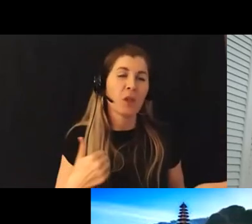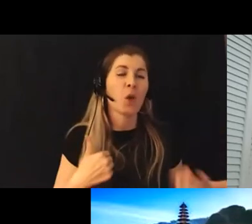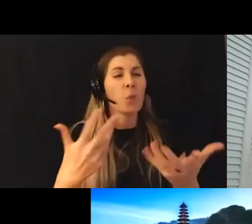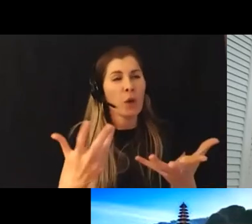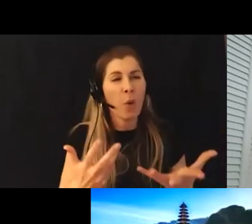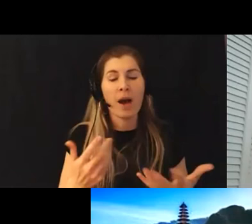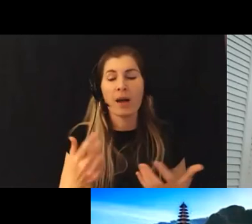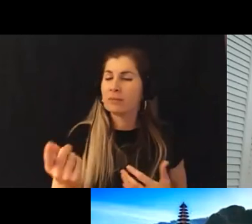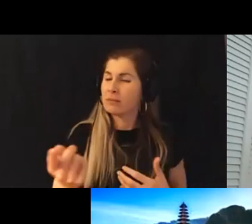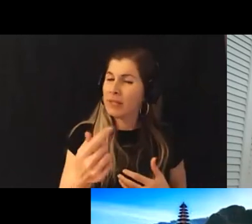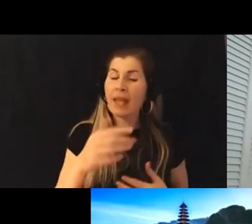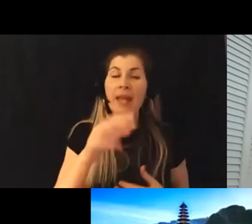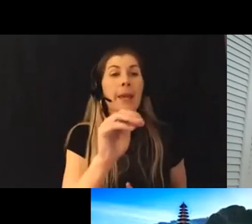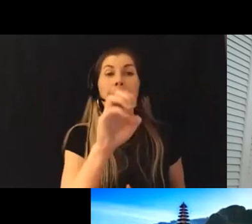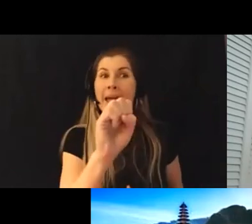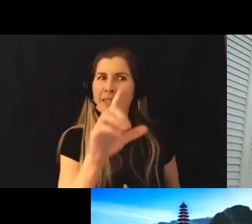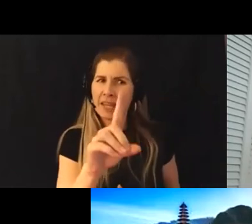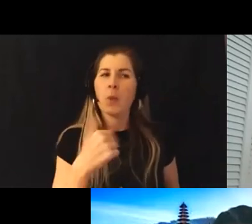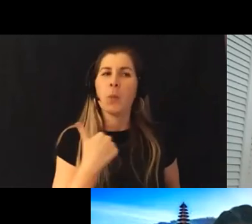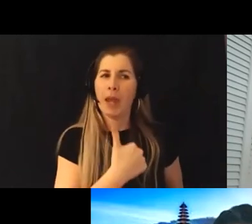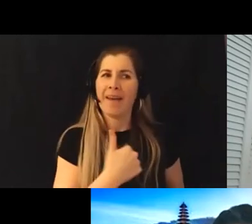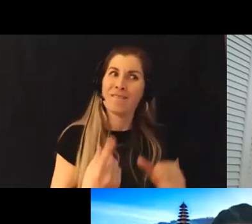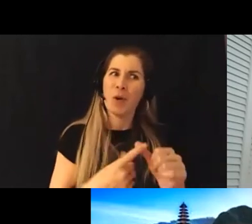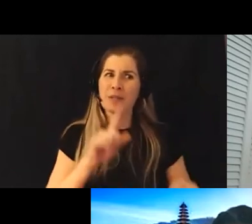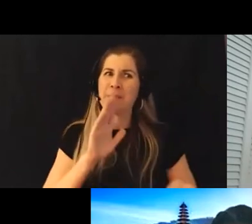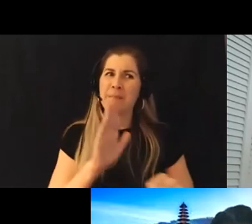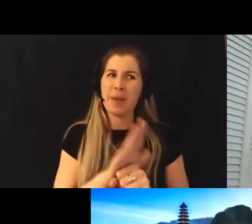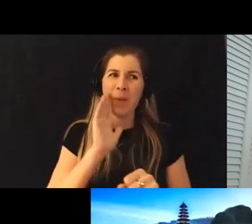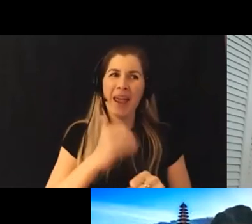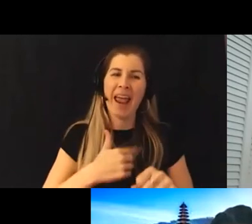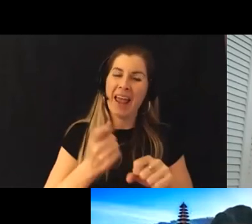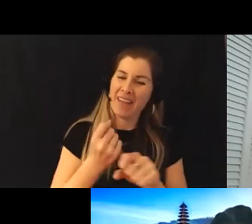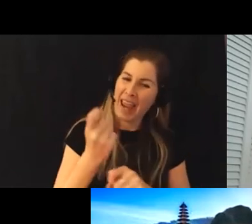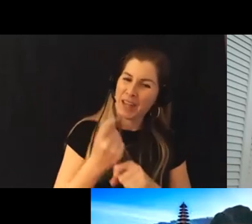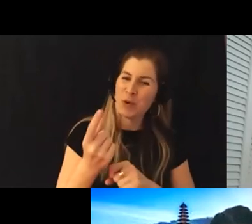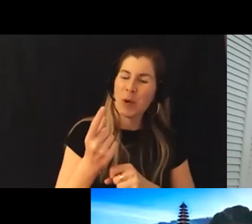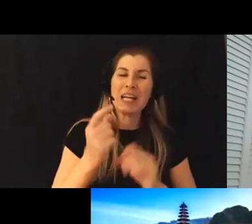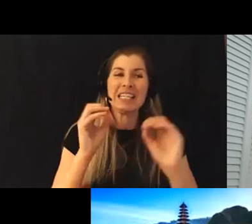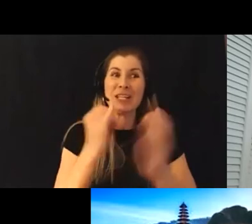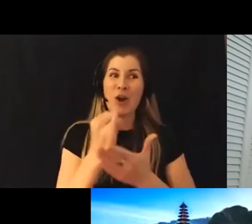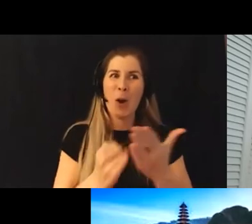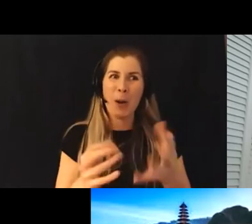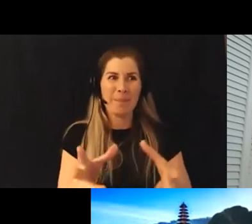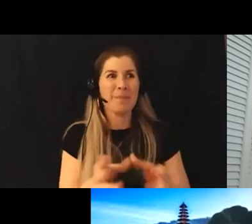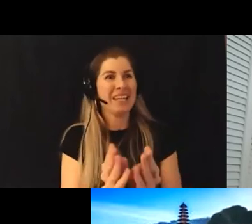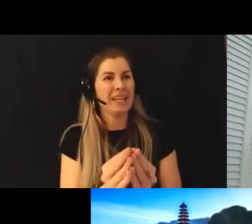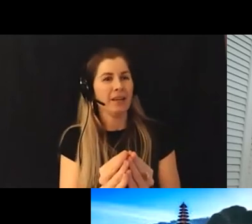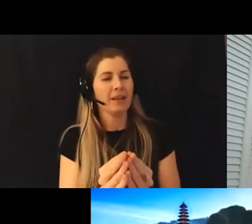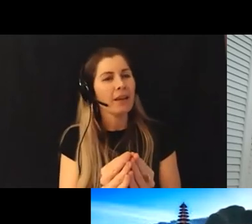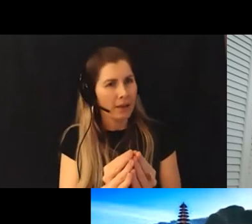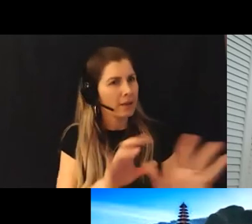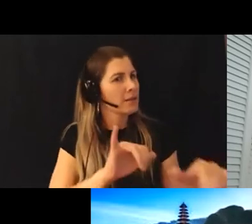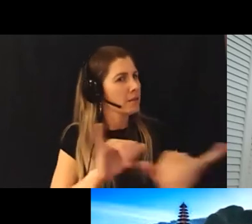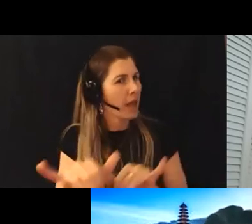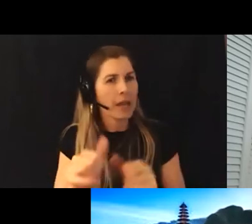At MSDE, we had the first commitment to have an annual teaching artist meeting, so that we are briefing, just the same way that we brief school systems,